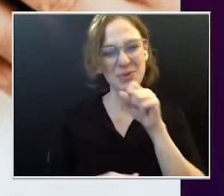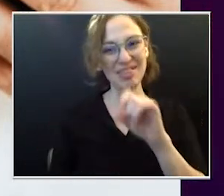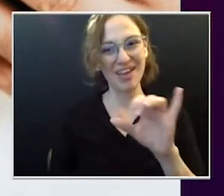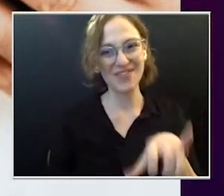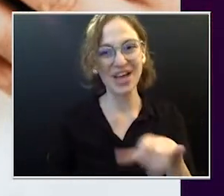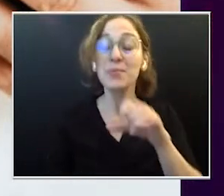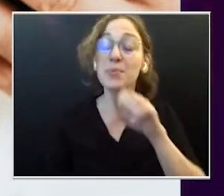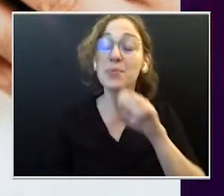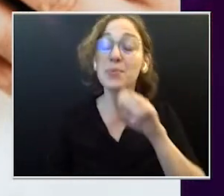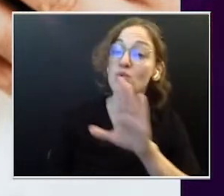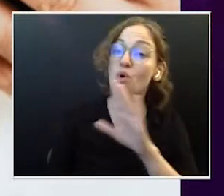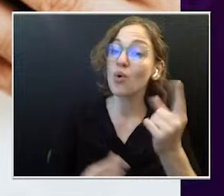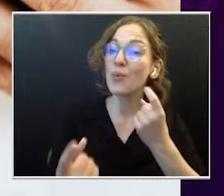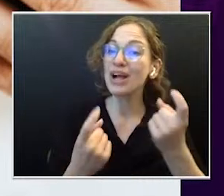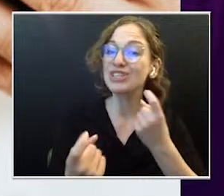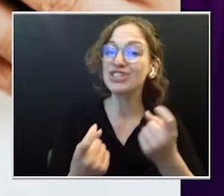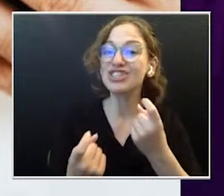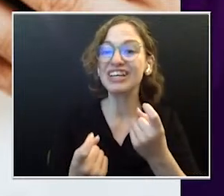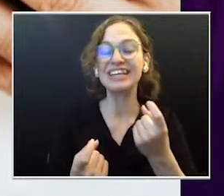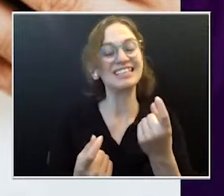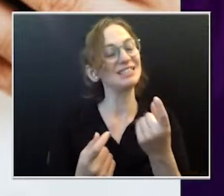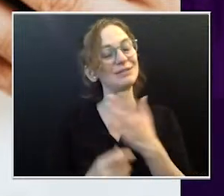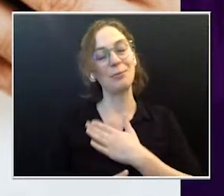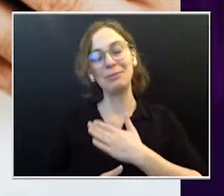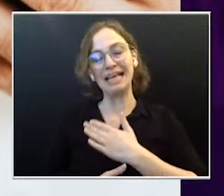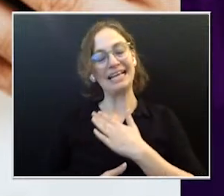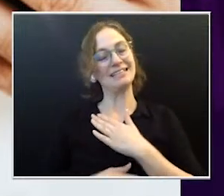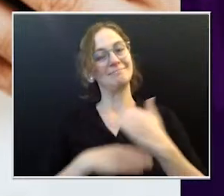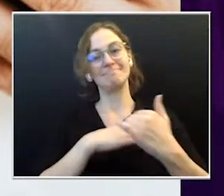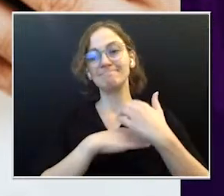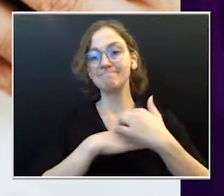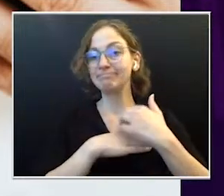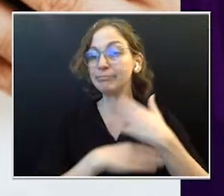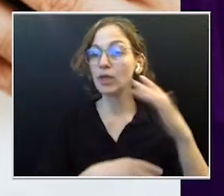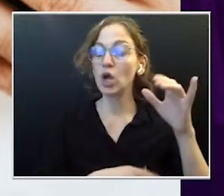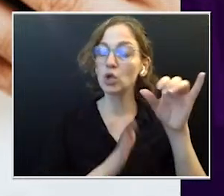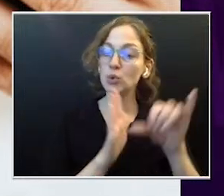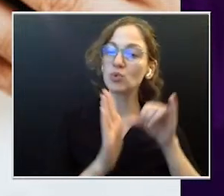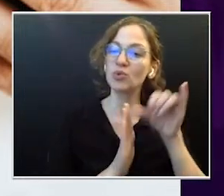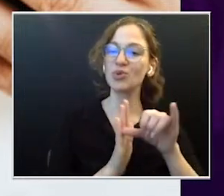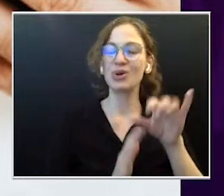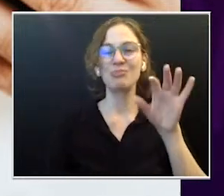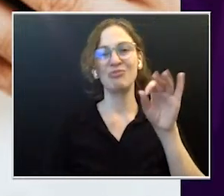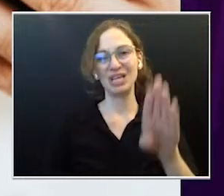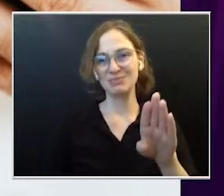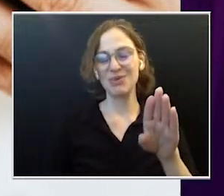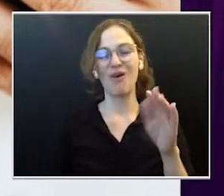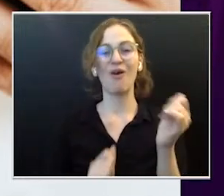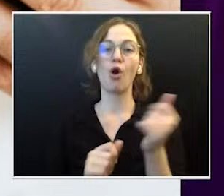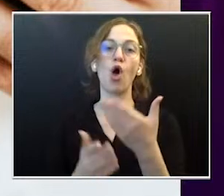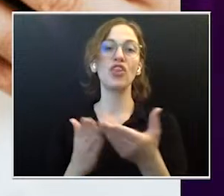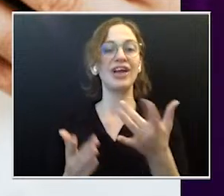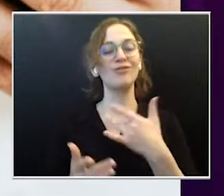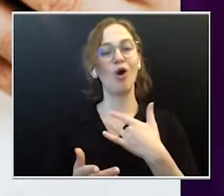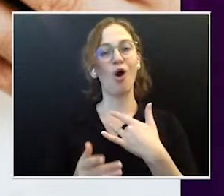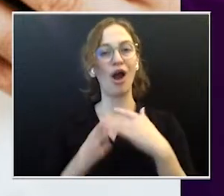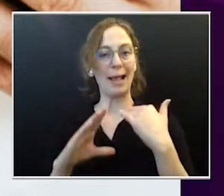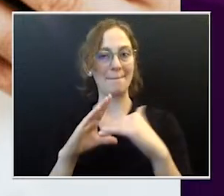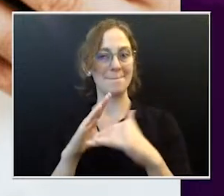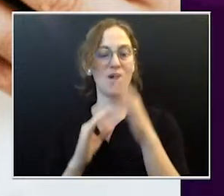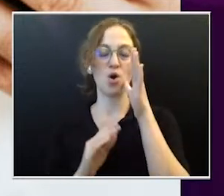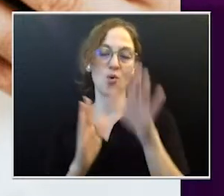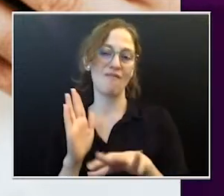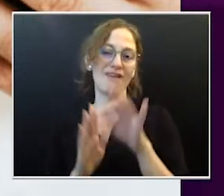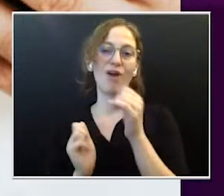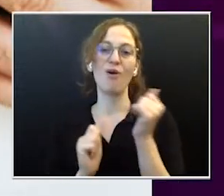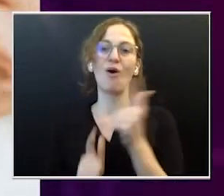so be sure to send them in to us on YouTube, Facebook, and at the All Things Heart email. You'll find all those links on how to connect with us right